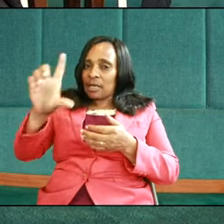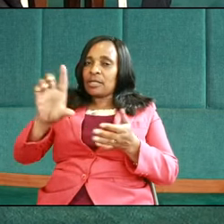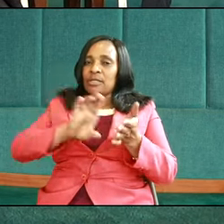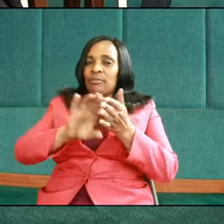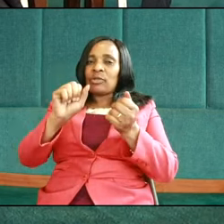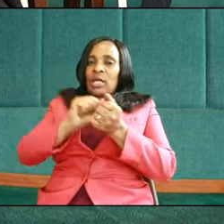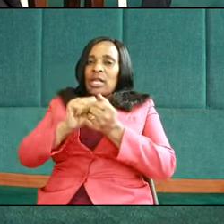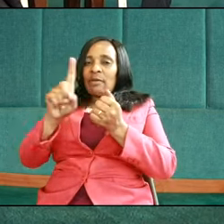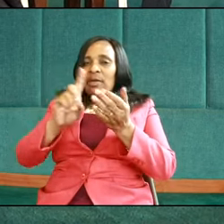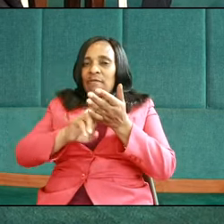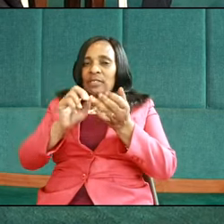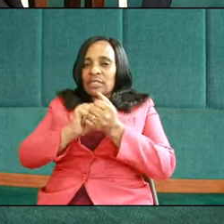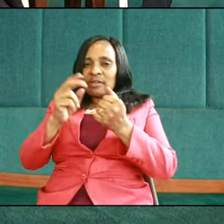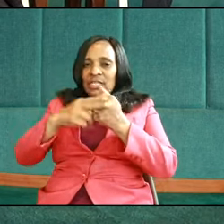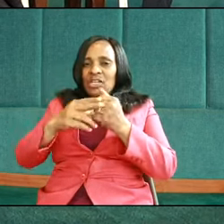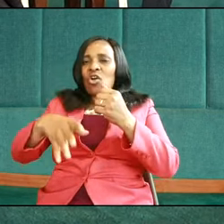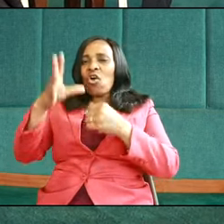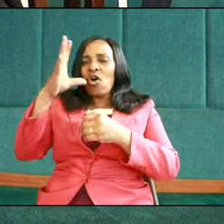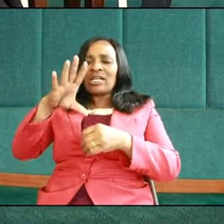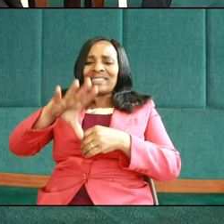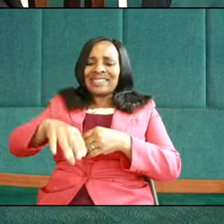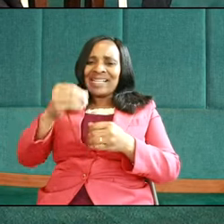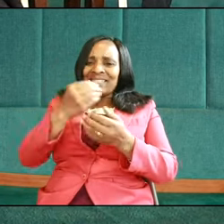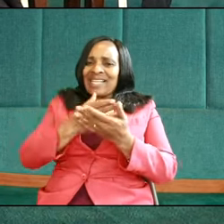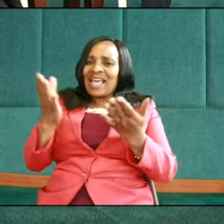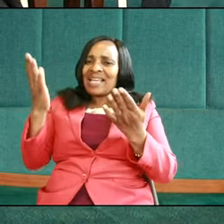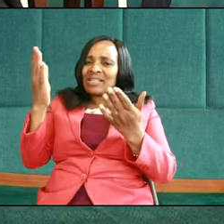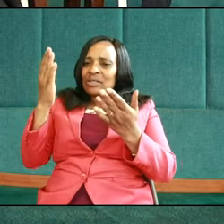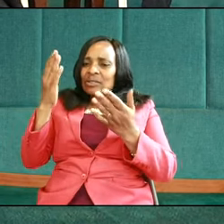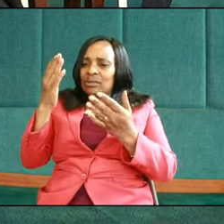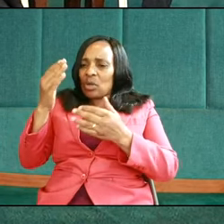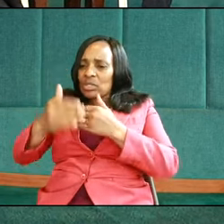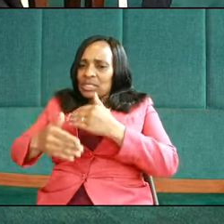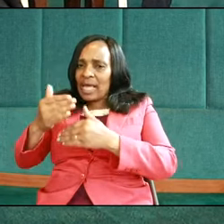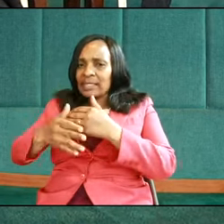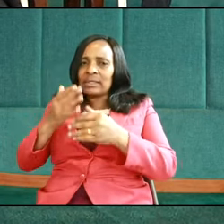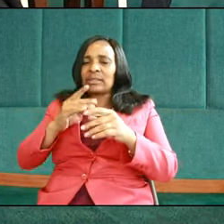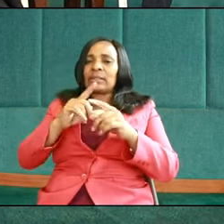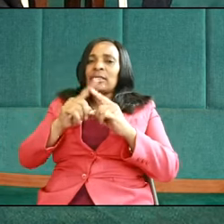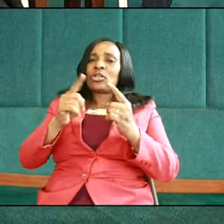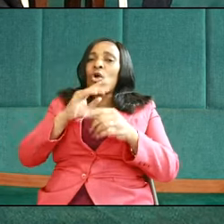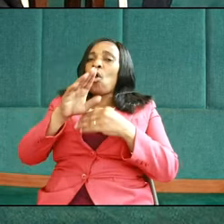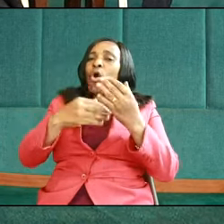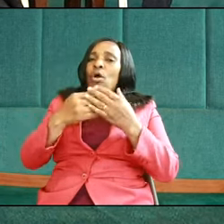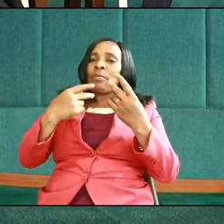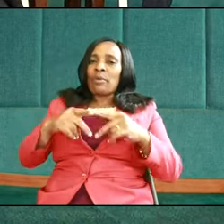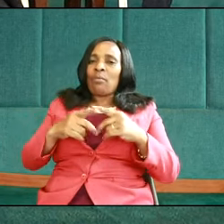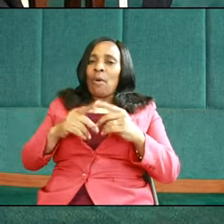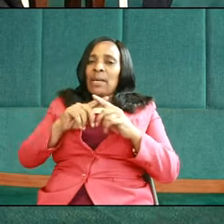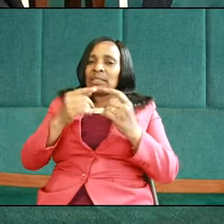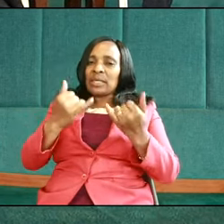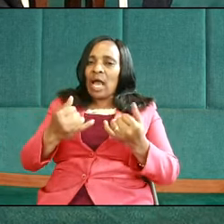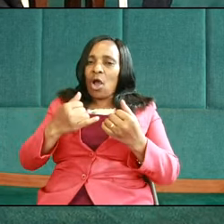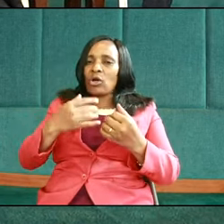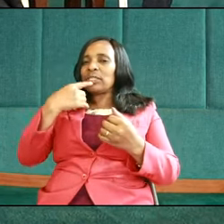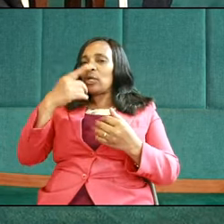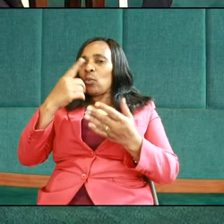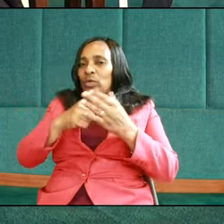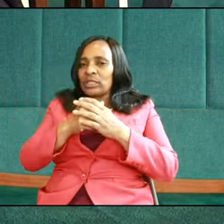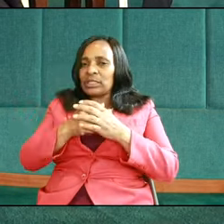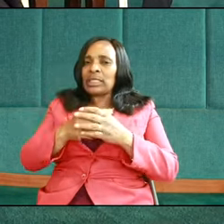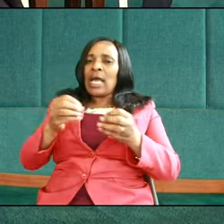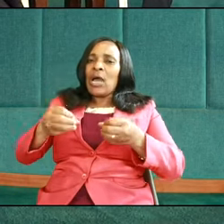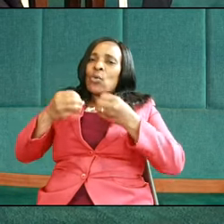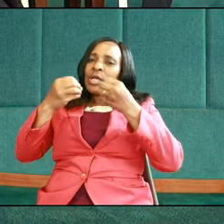11 says that God takes no pleasure in the death of sinners in earlier verses. But now God goes on to say, "I will give them